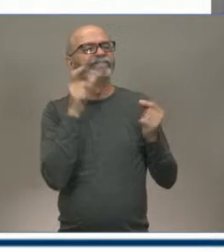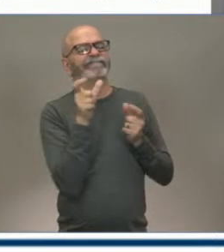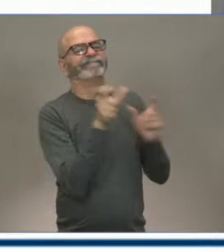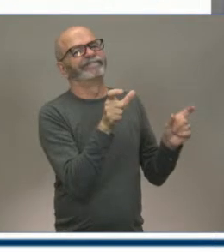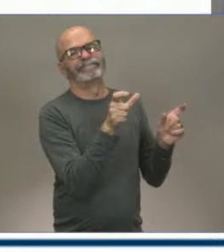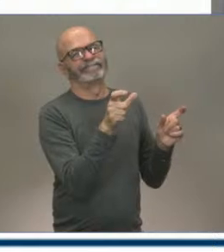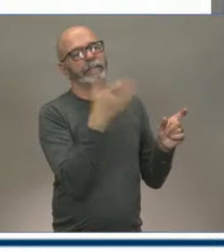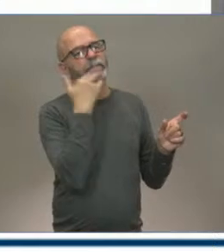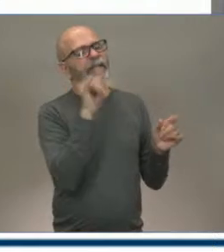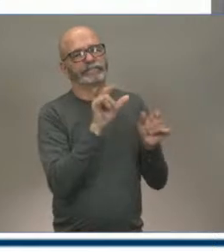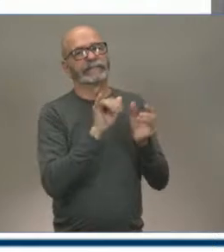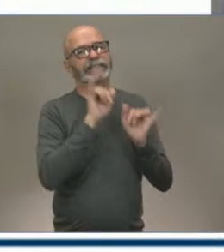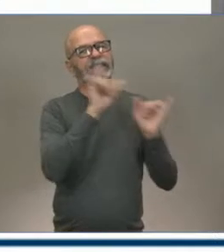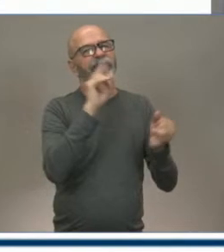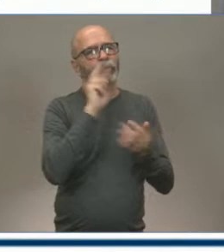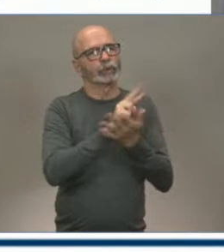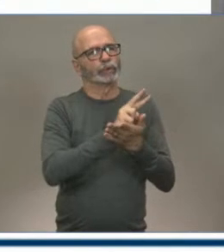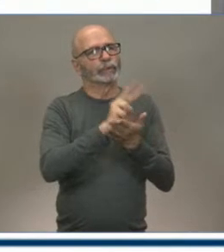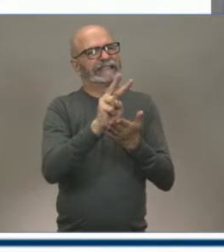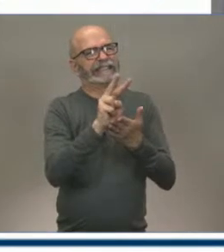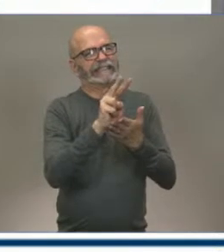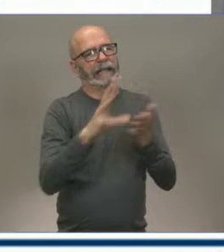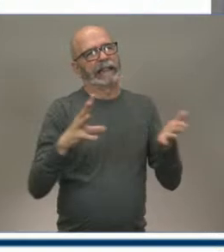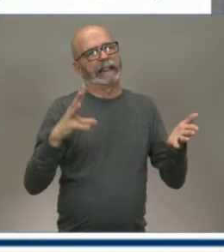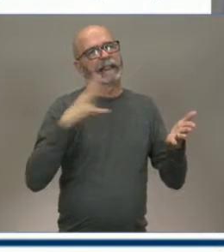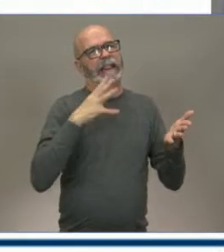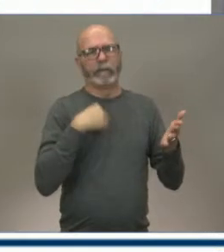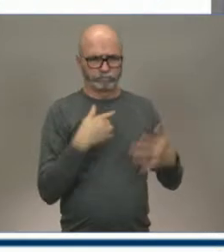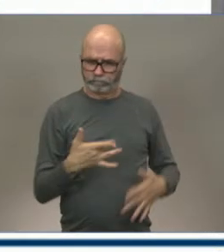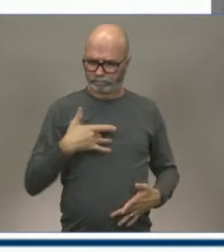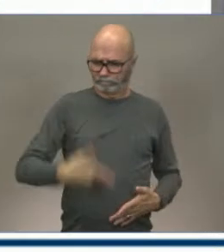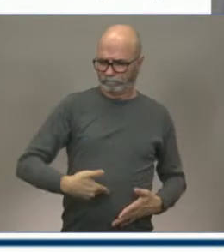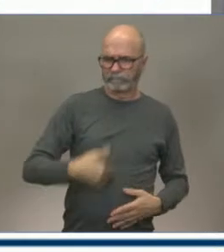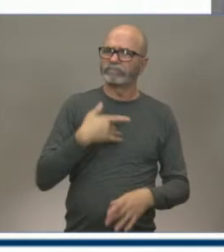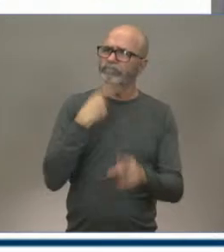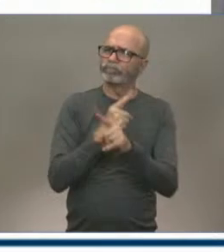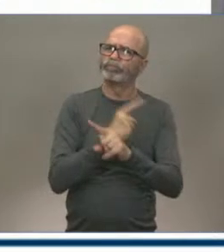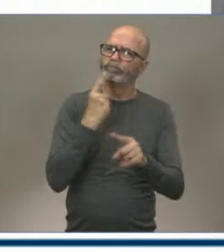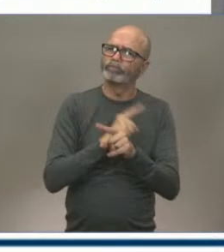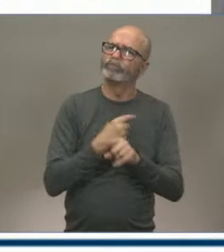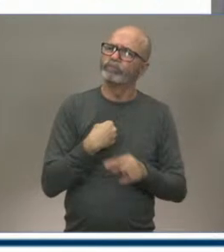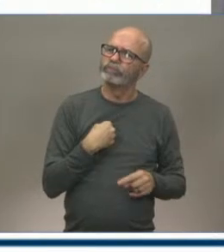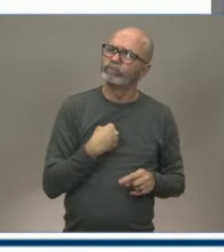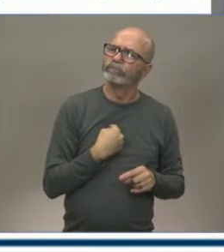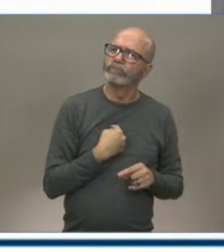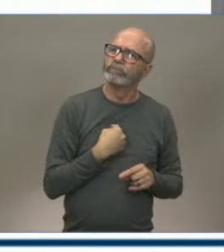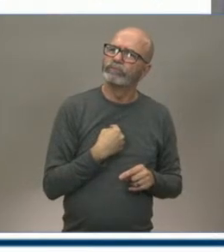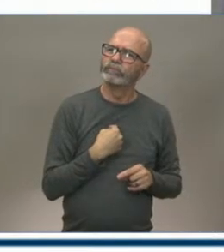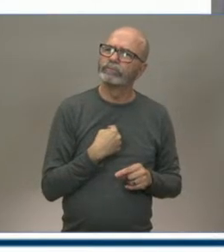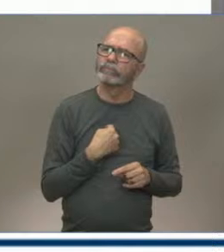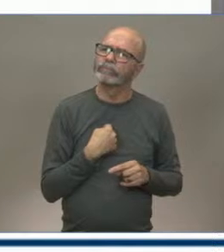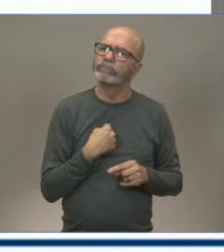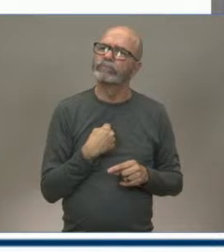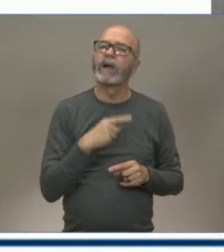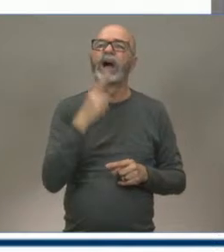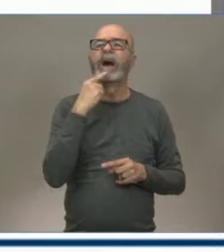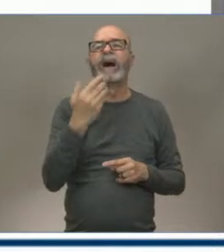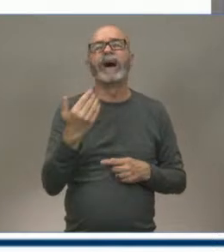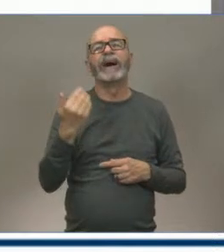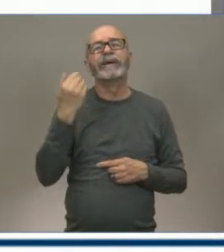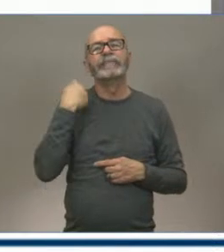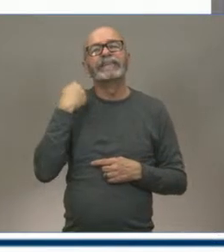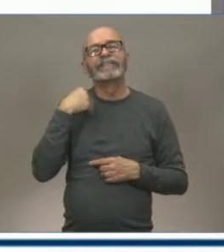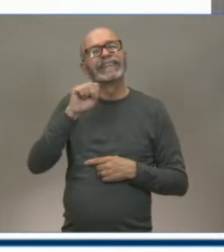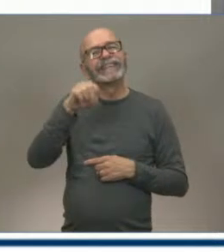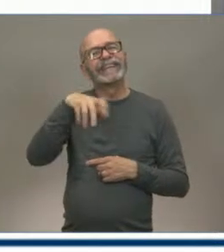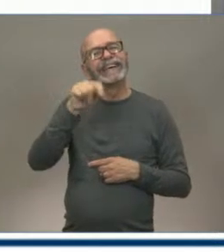Brunswick, it would be the appropriate thing to do. If you go back to when we started in September, when they left the bubble, it